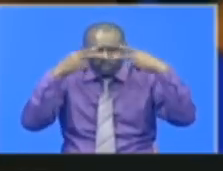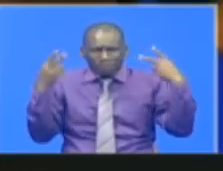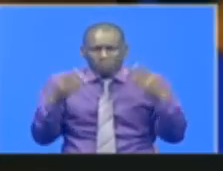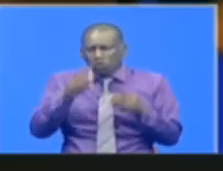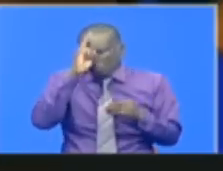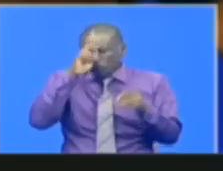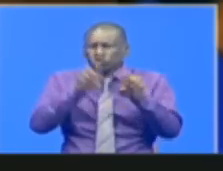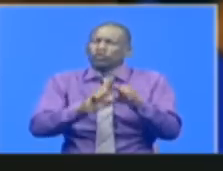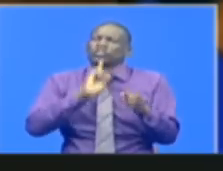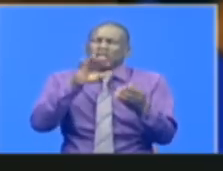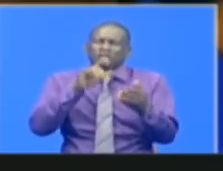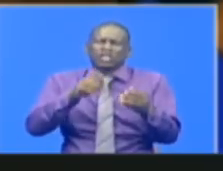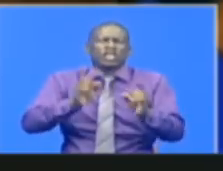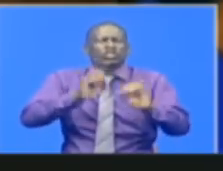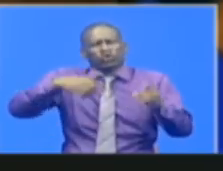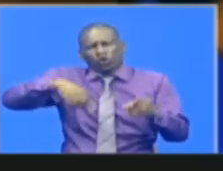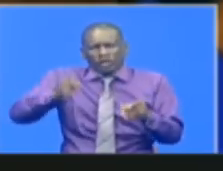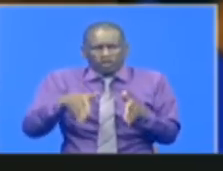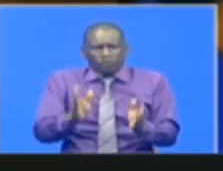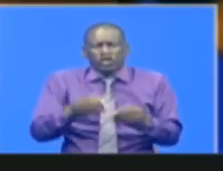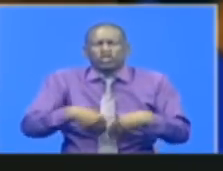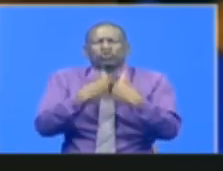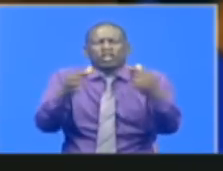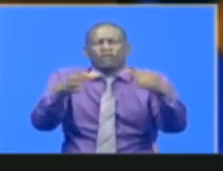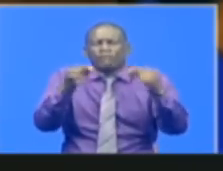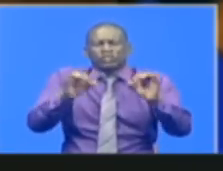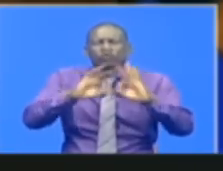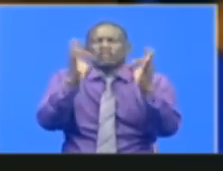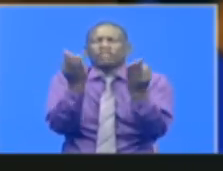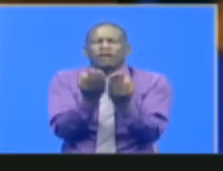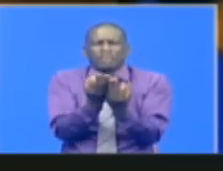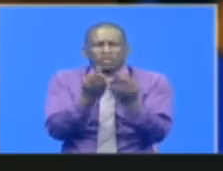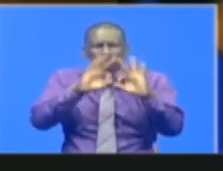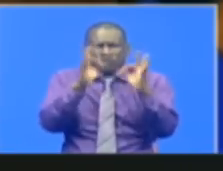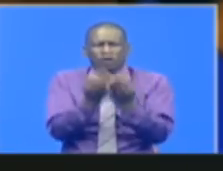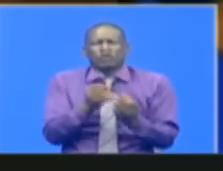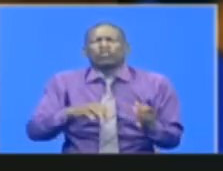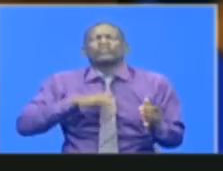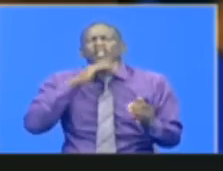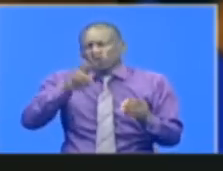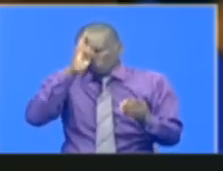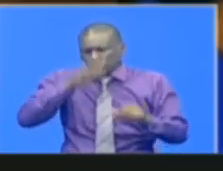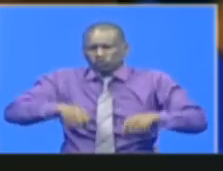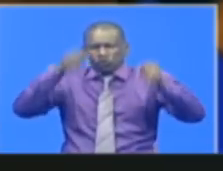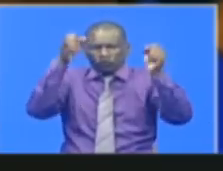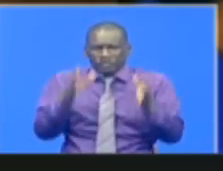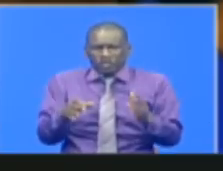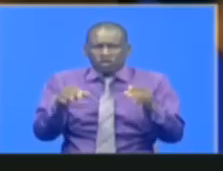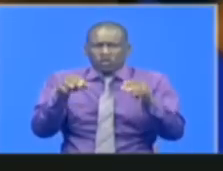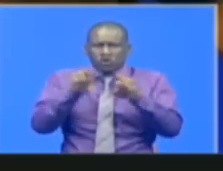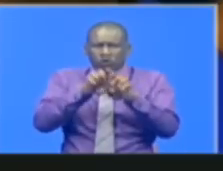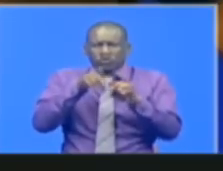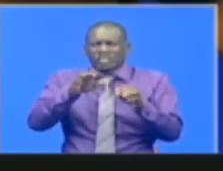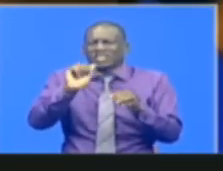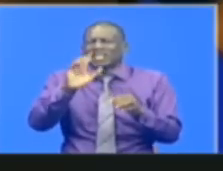said it was not the right way to convey the message to the families of the fallen police officers. The act was also condemned by the